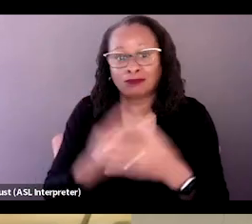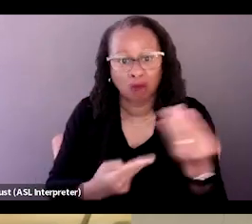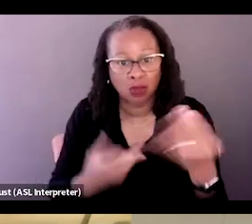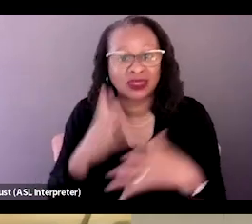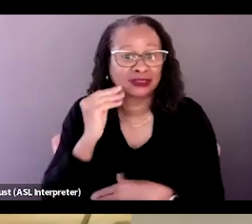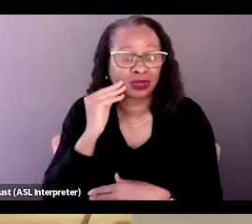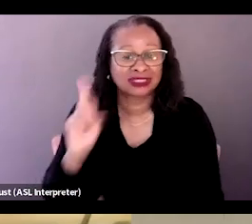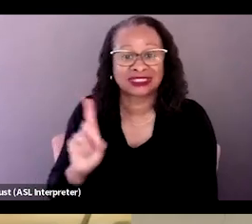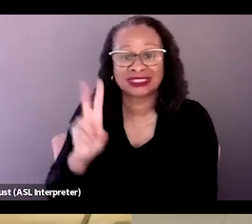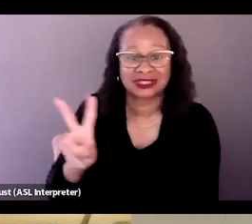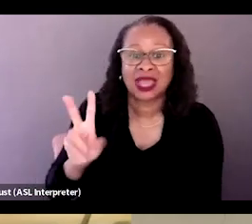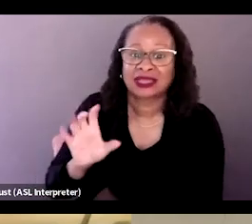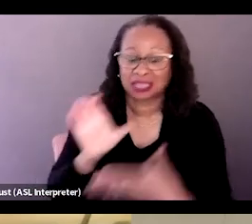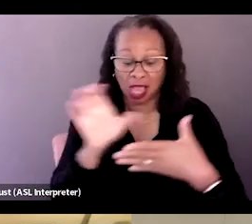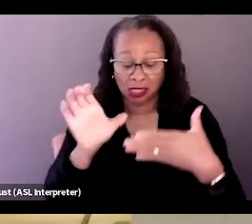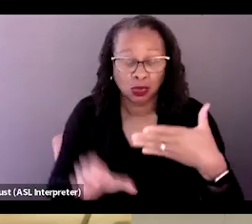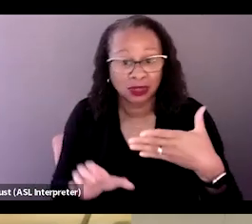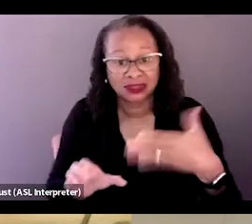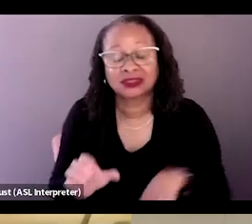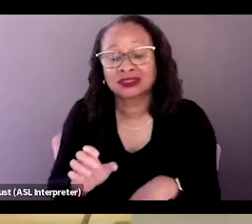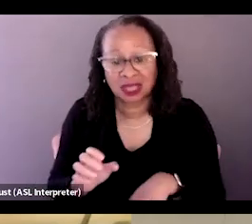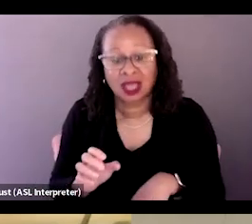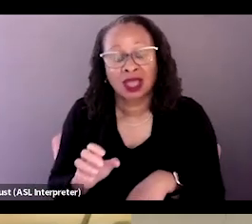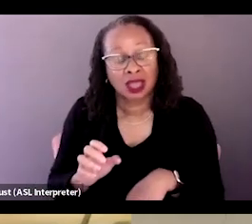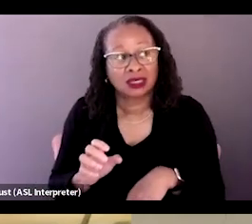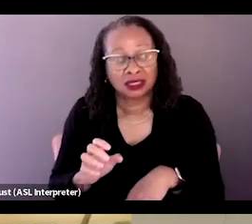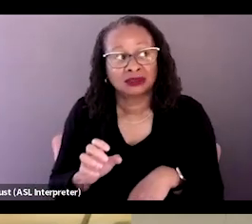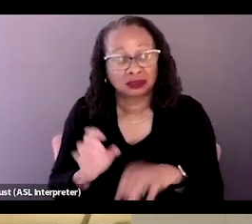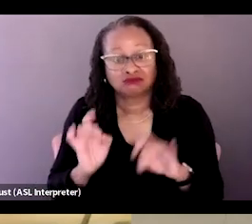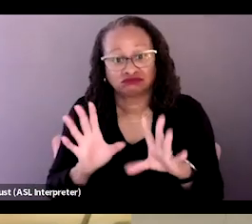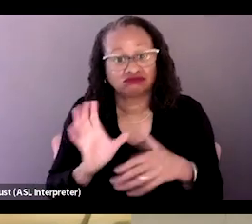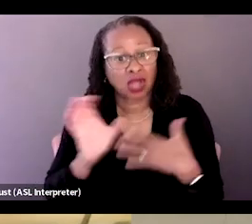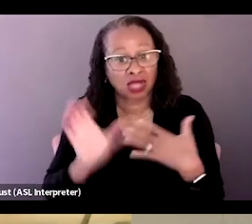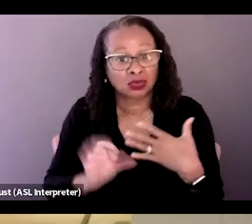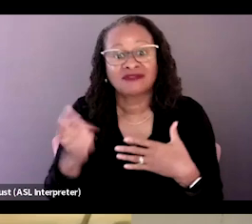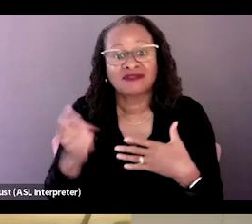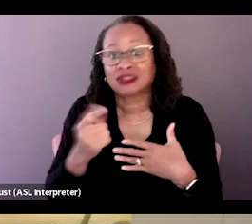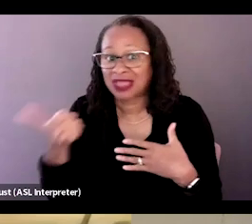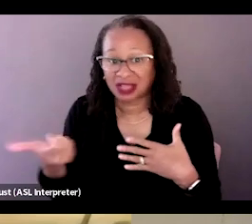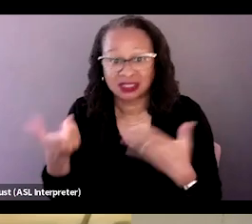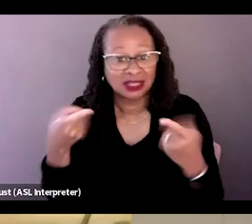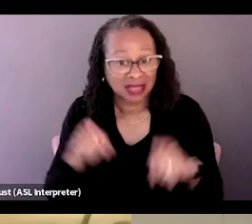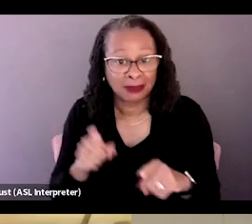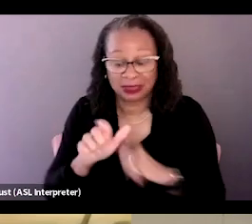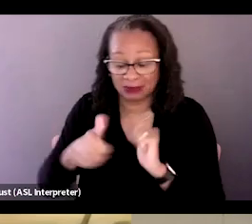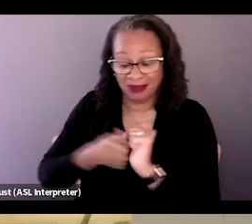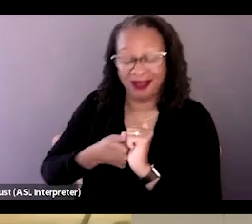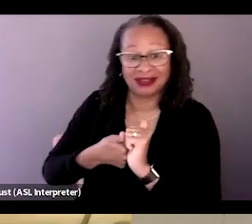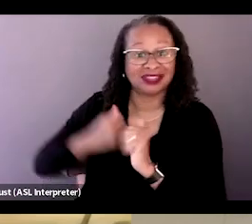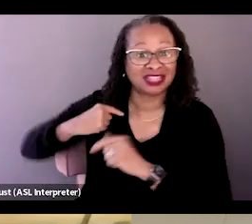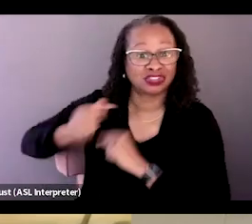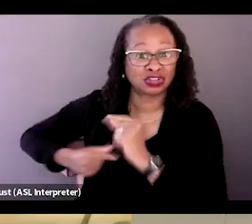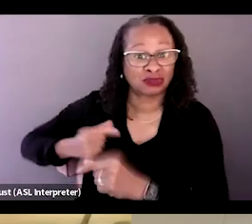a consequence, you know, like a Mhm. parallel consequence of something else. Now, yes, things